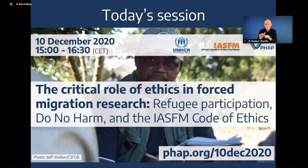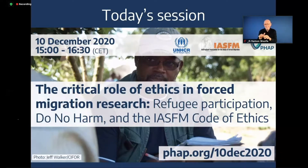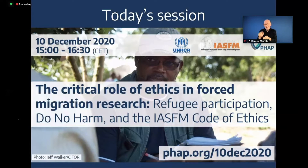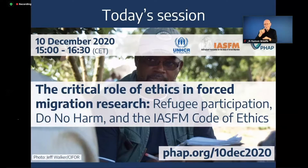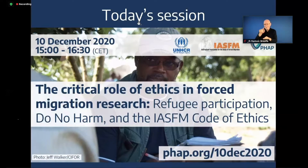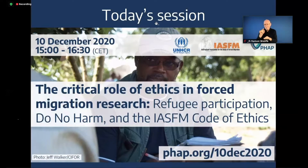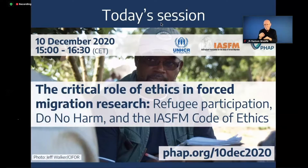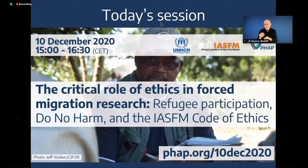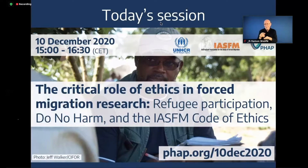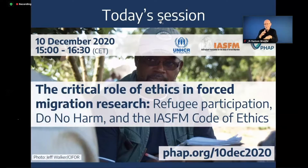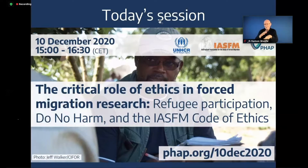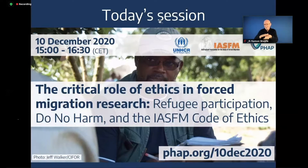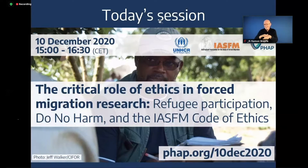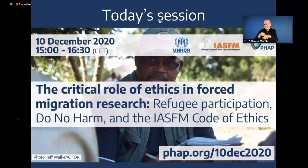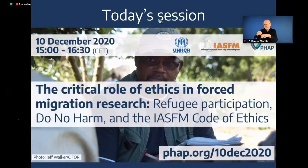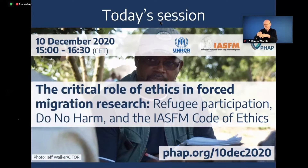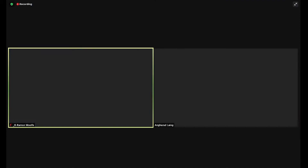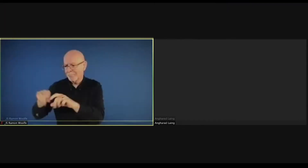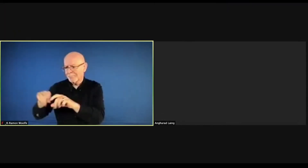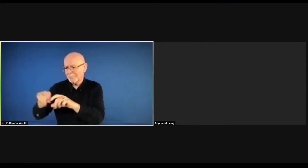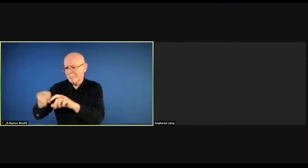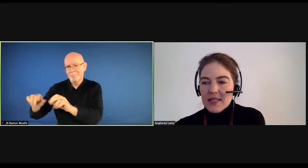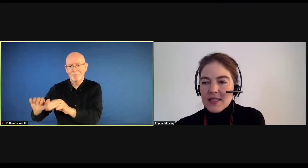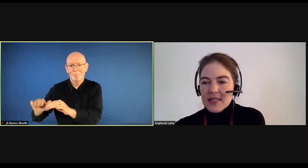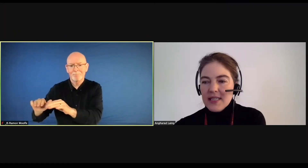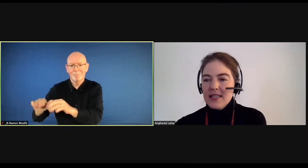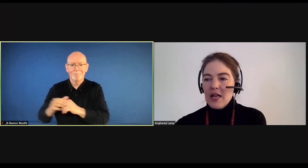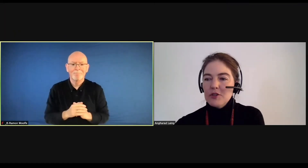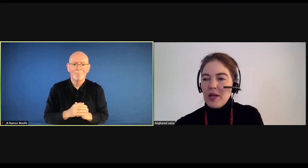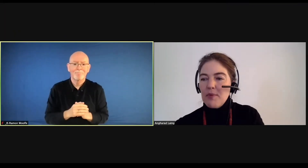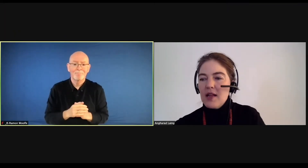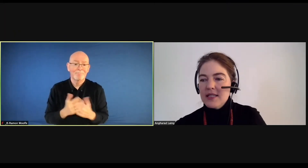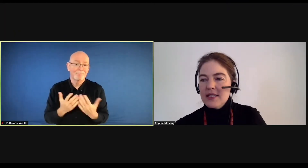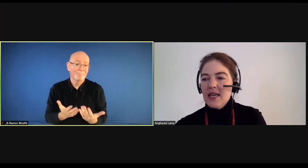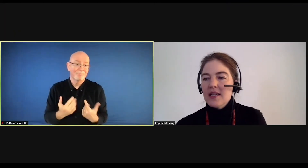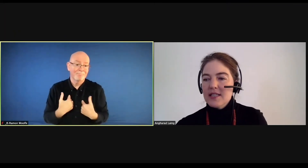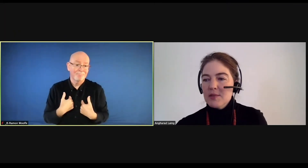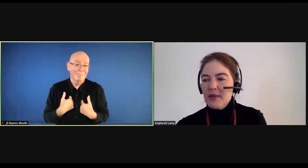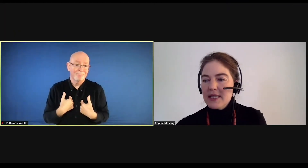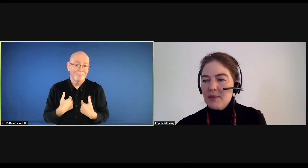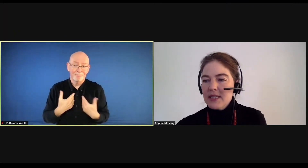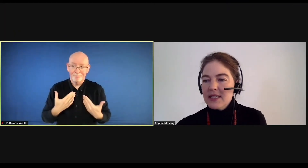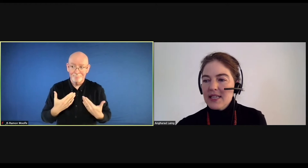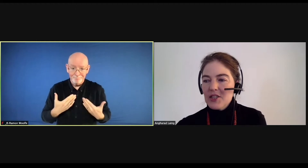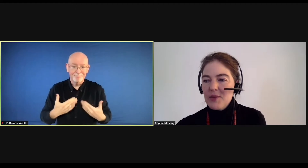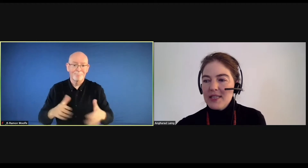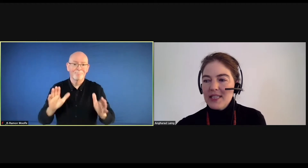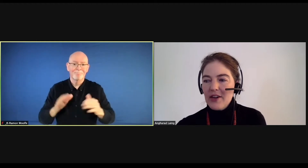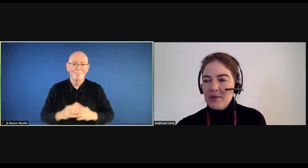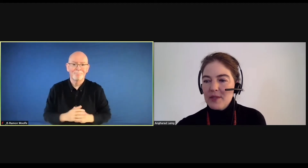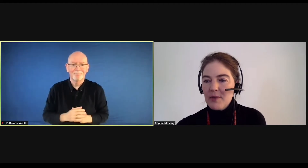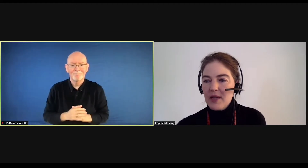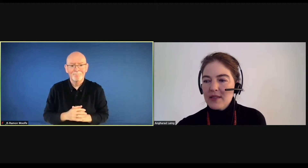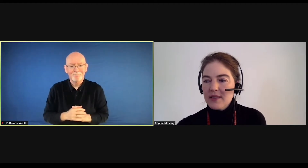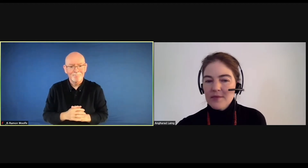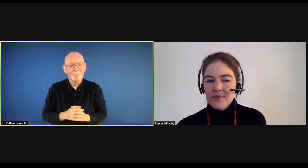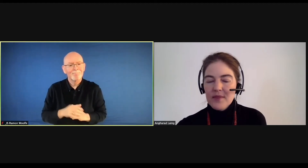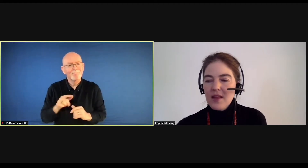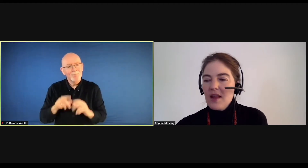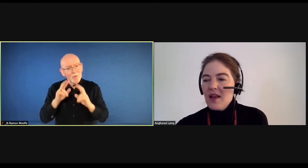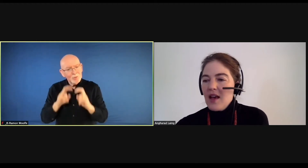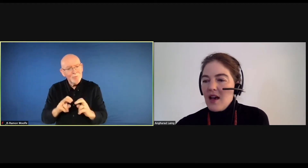migration provides critical input into the processes that help shape policy on displacement and humanitarian